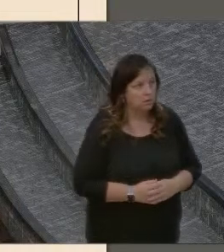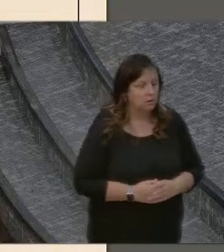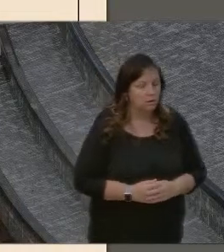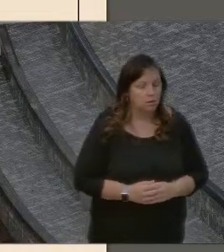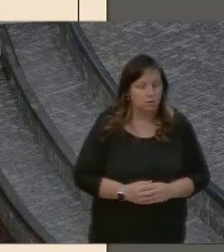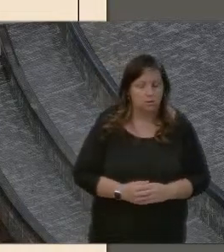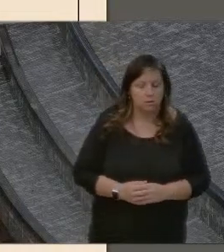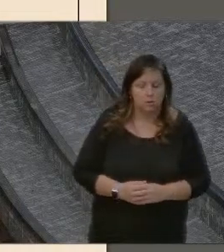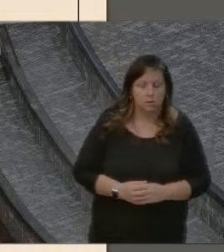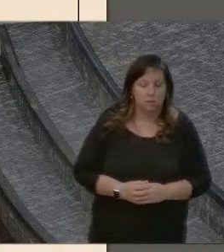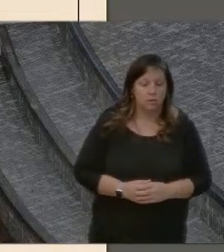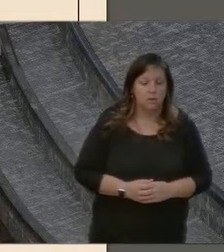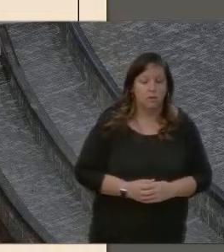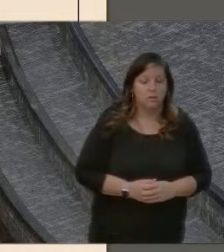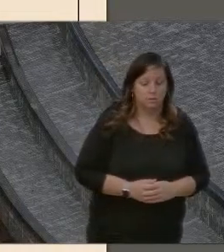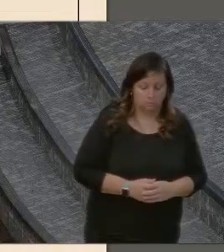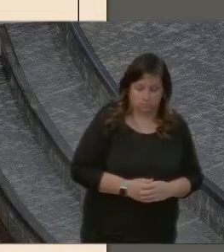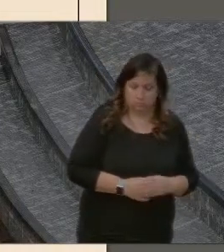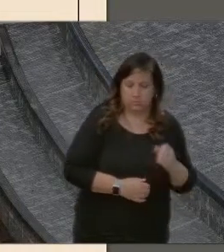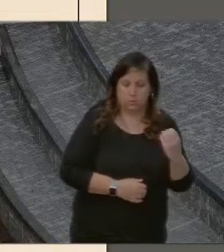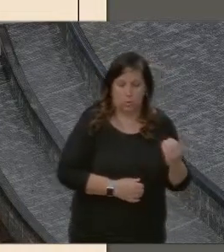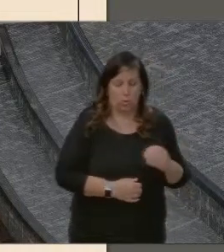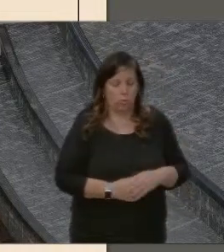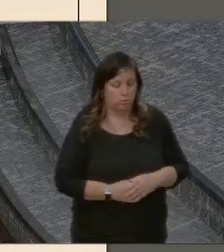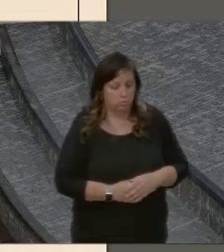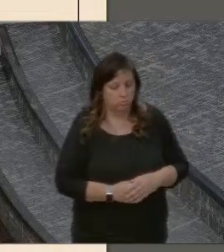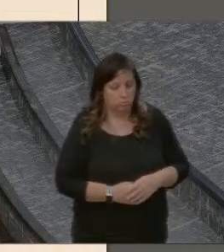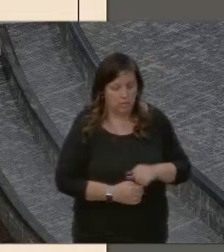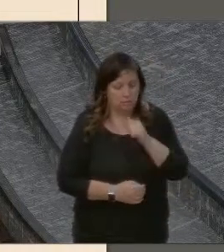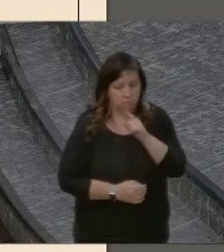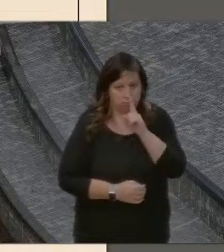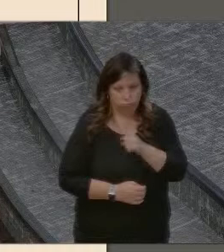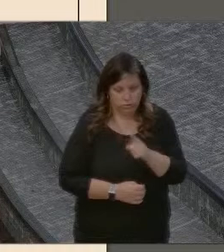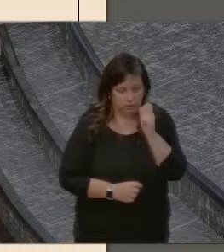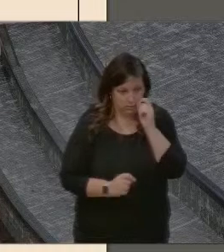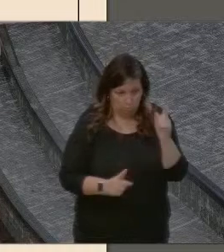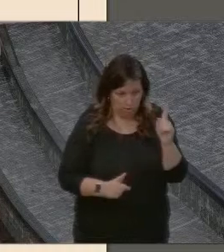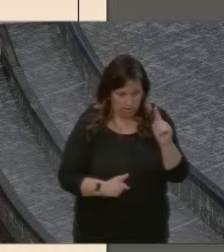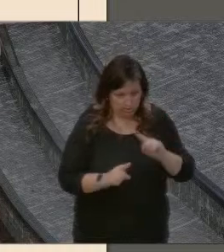it should not be surprising, looking at the differences in rates, that we're